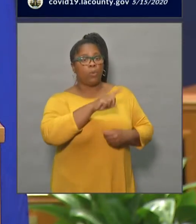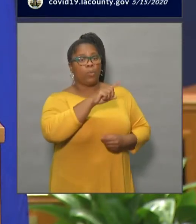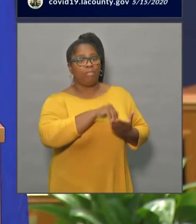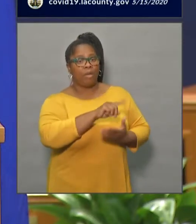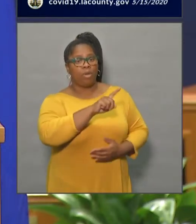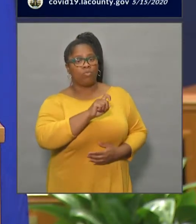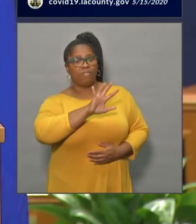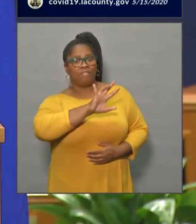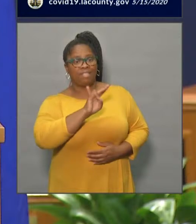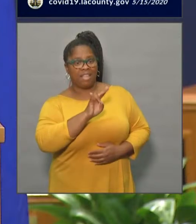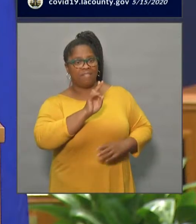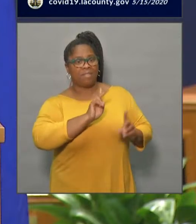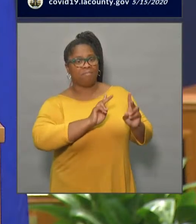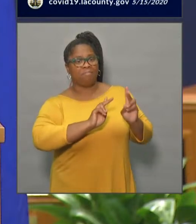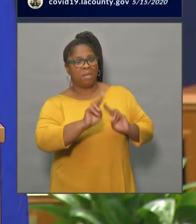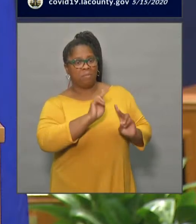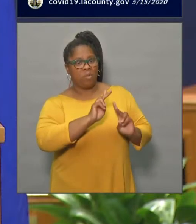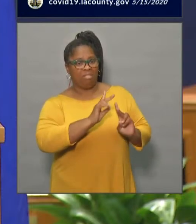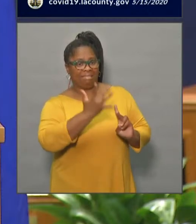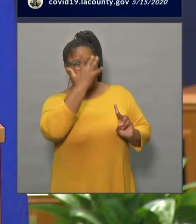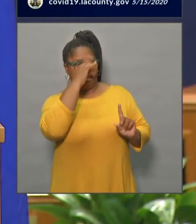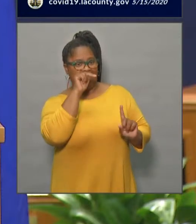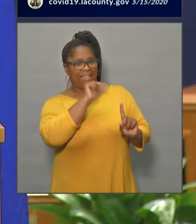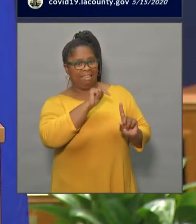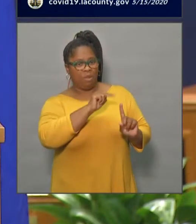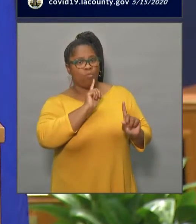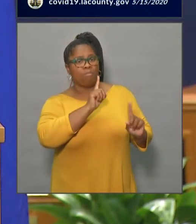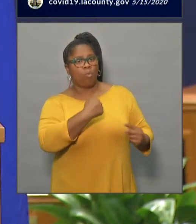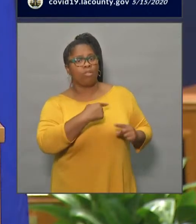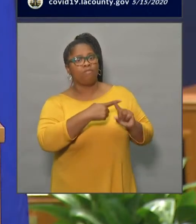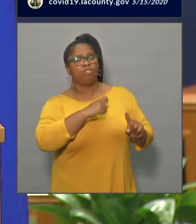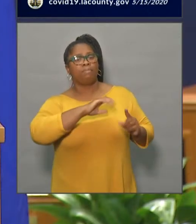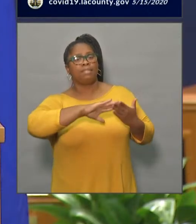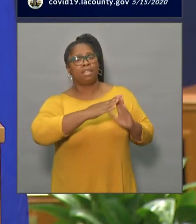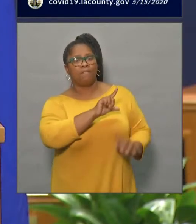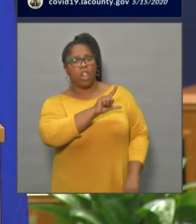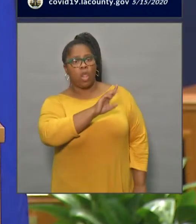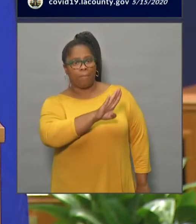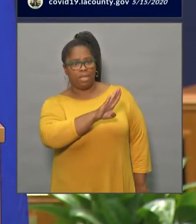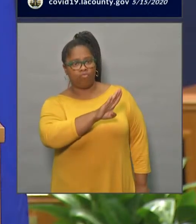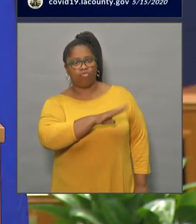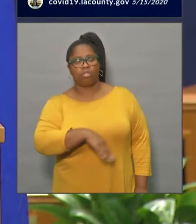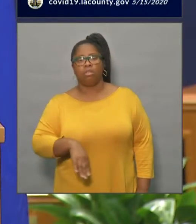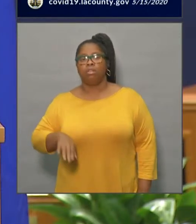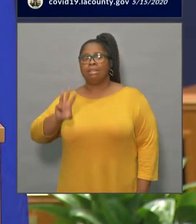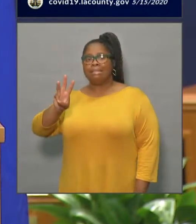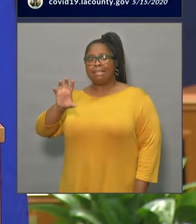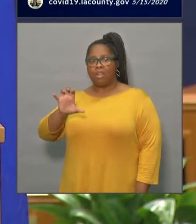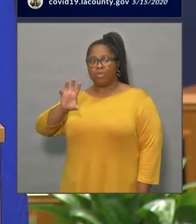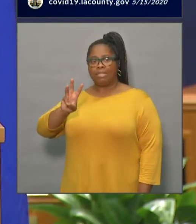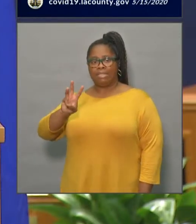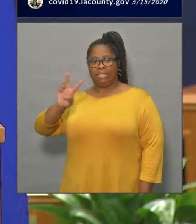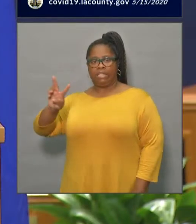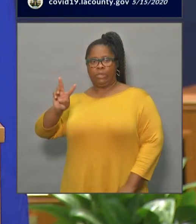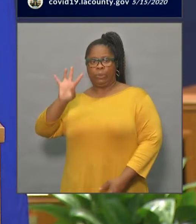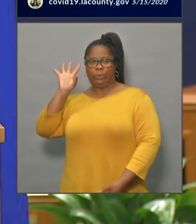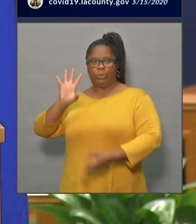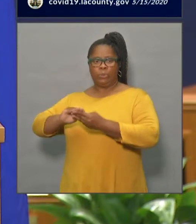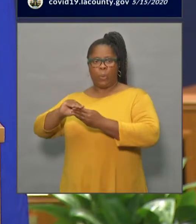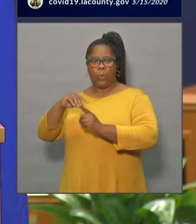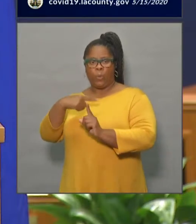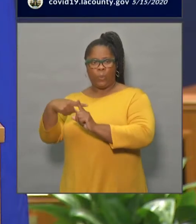1,157 total cases reported by our partners in the city of Long Beach, and 662 total